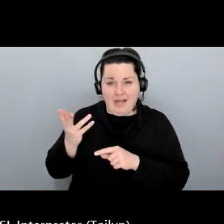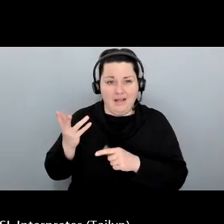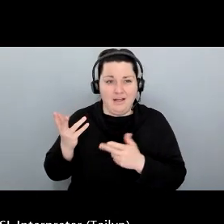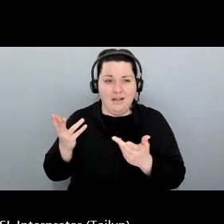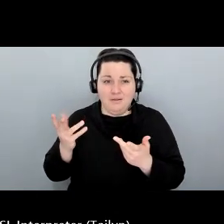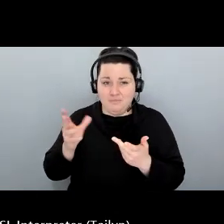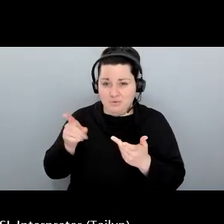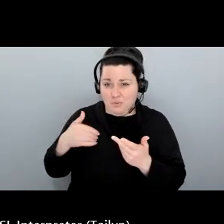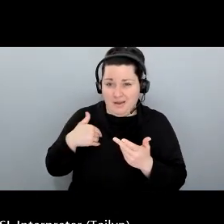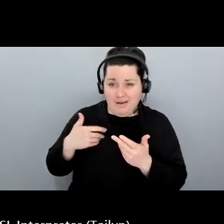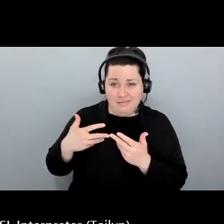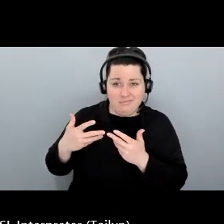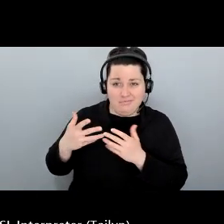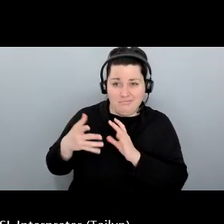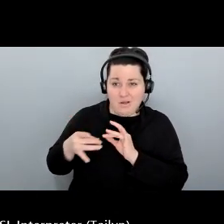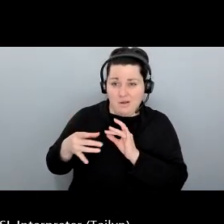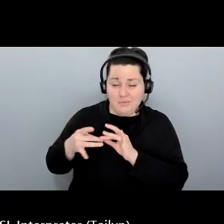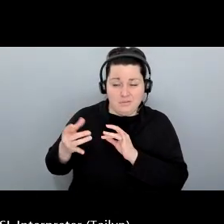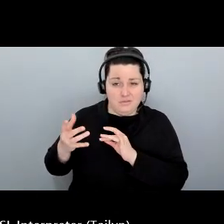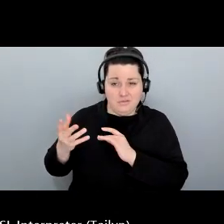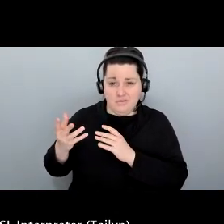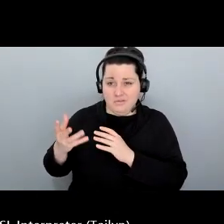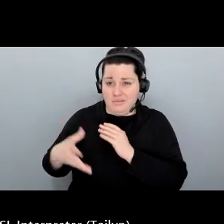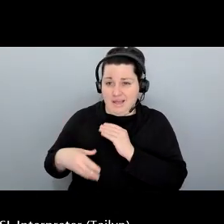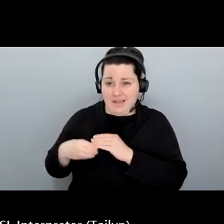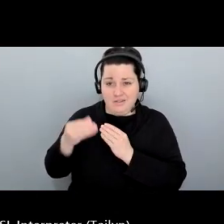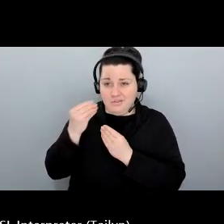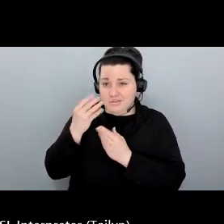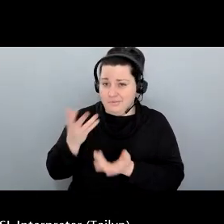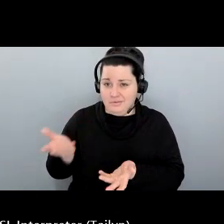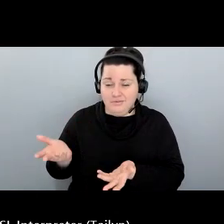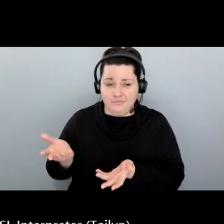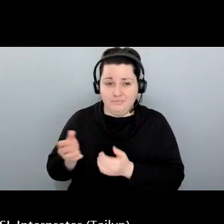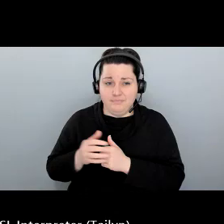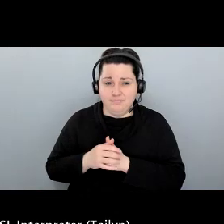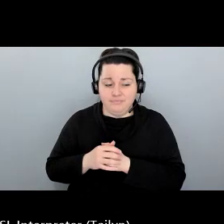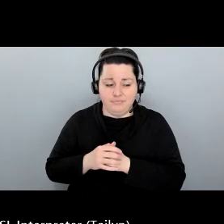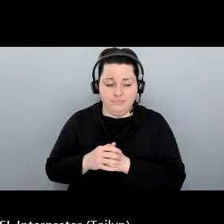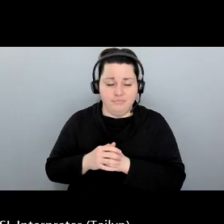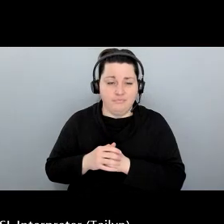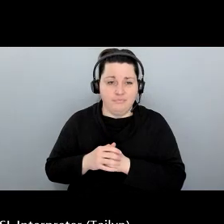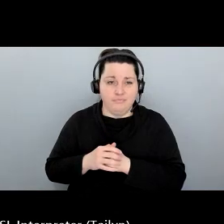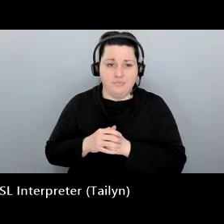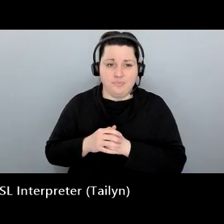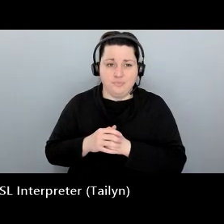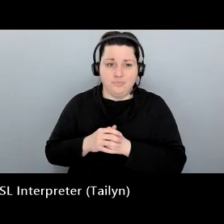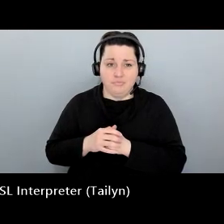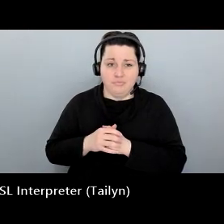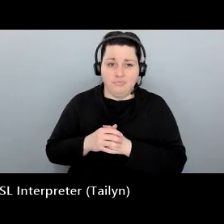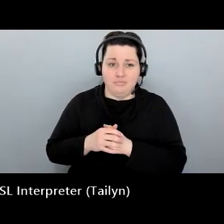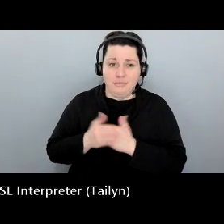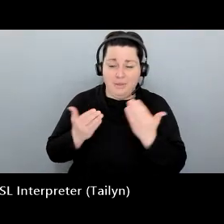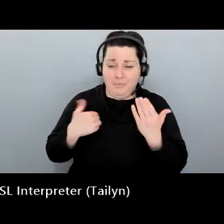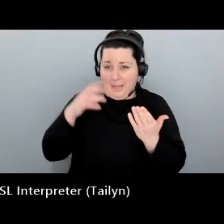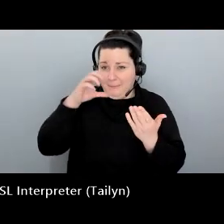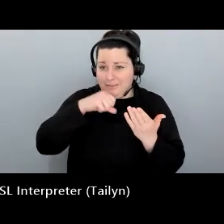you had any other, you know, anything else you wanted to add to this or whatnot, maybe something I